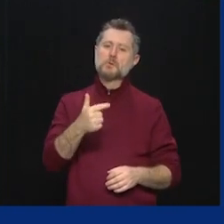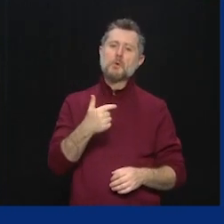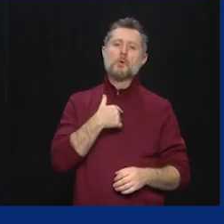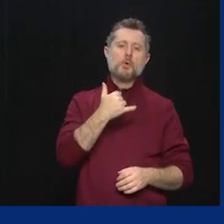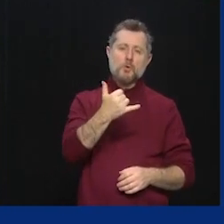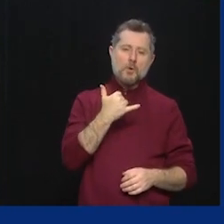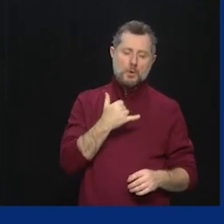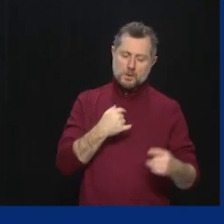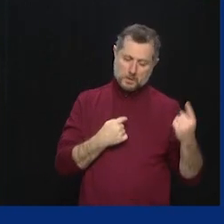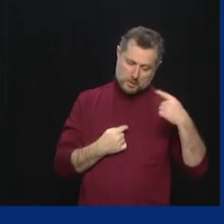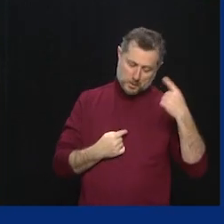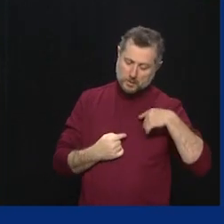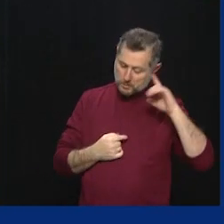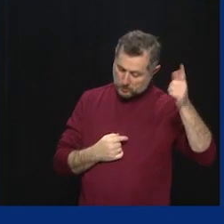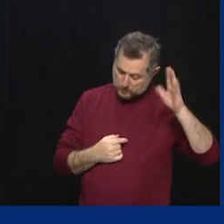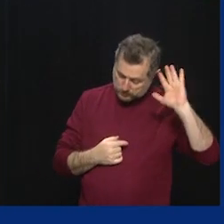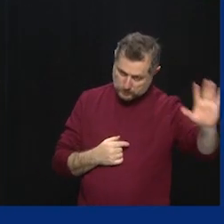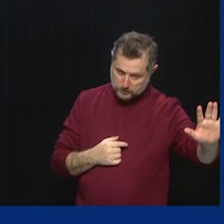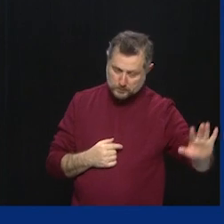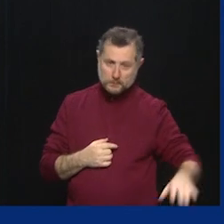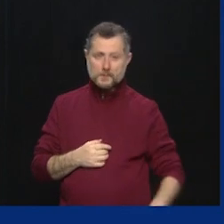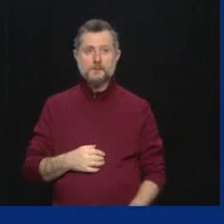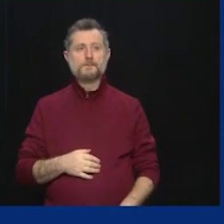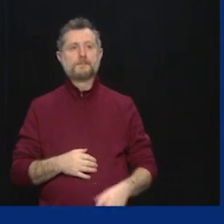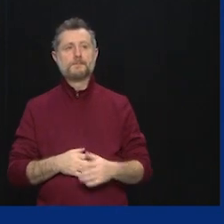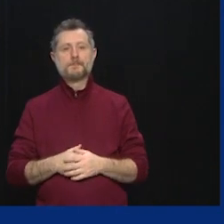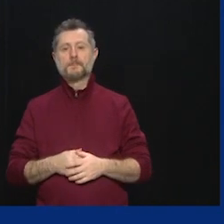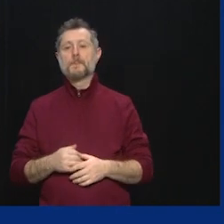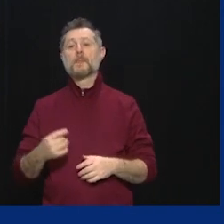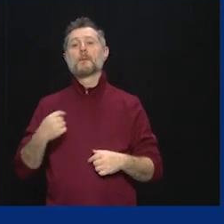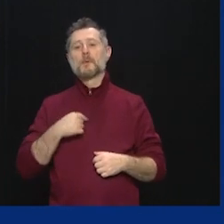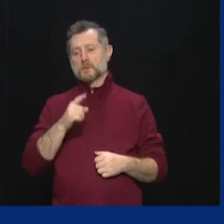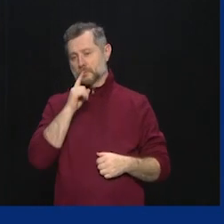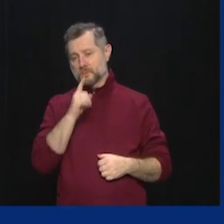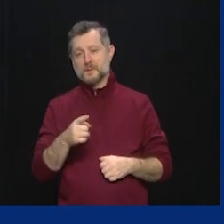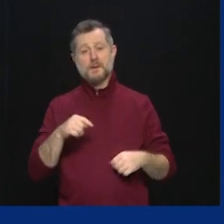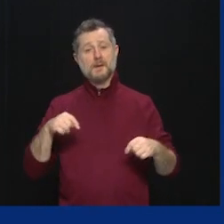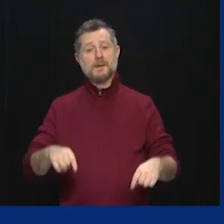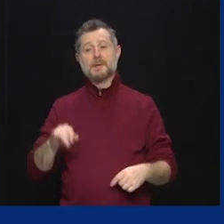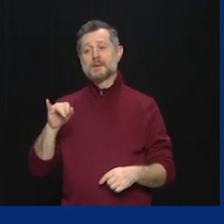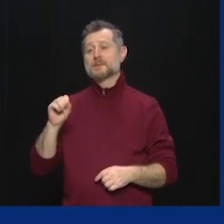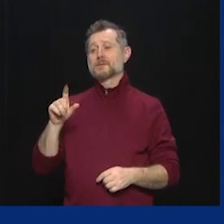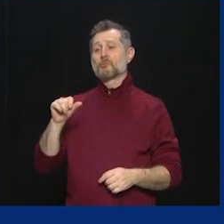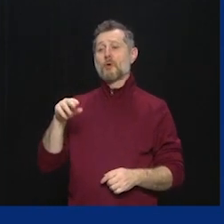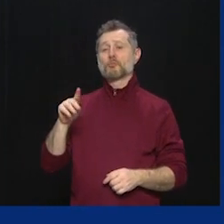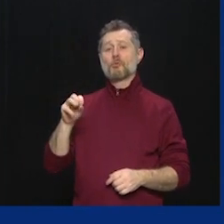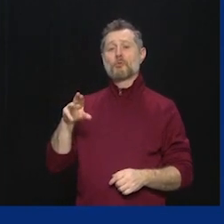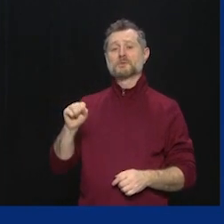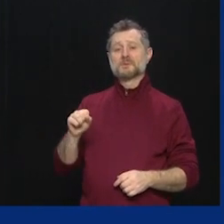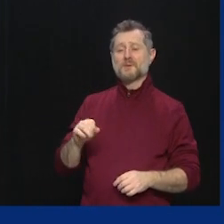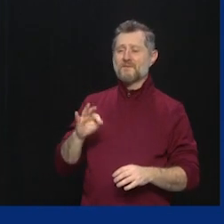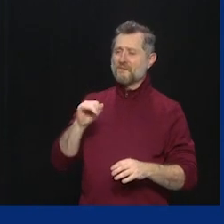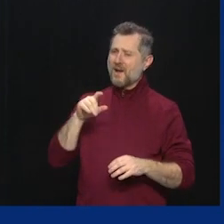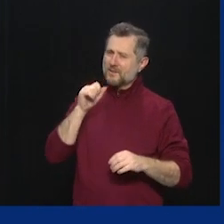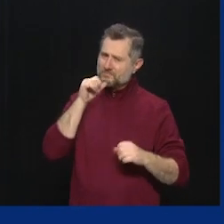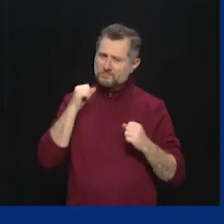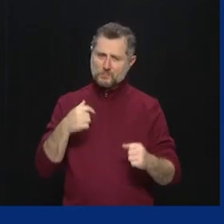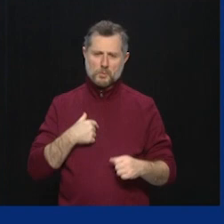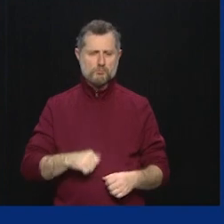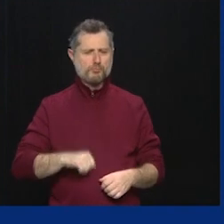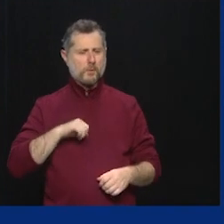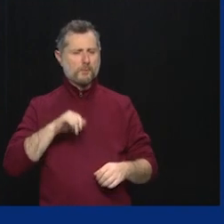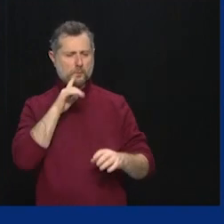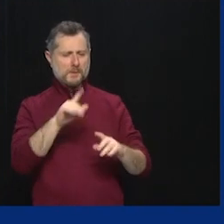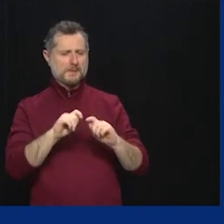know, it's one thing I know is that Islanders fans have pride in their team and they wanted a team at their home. And as an